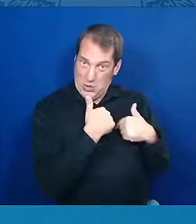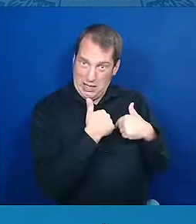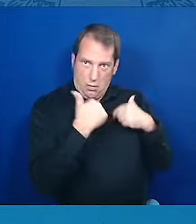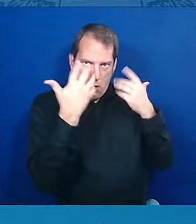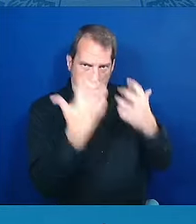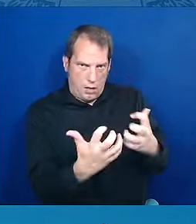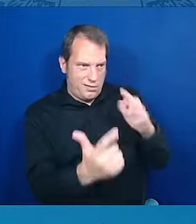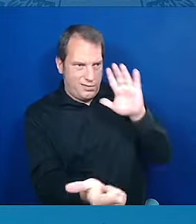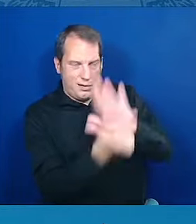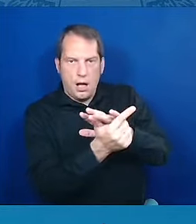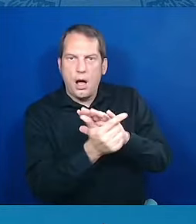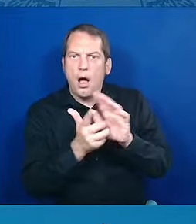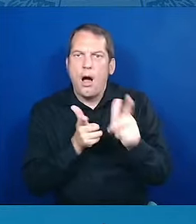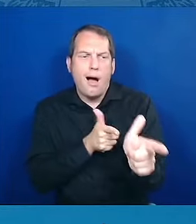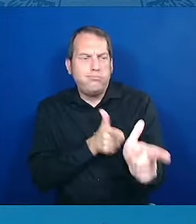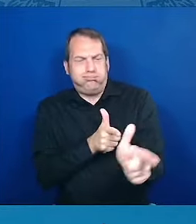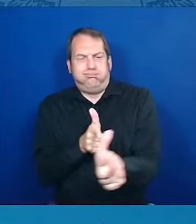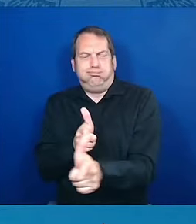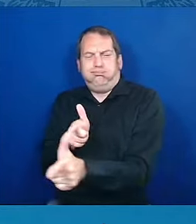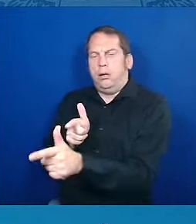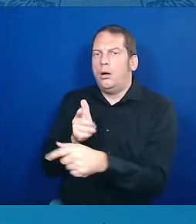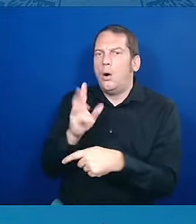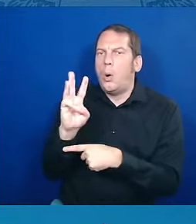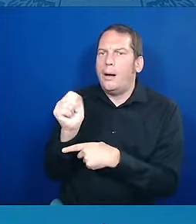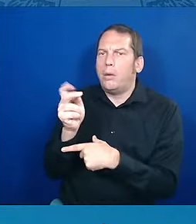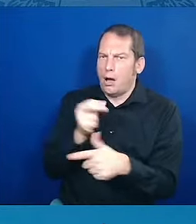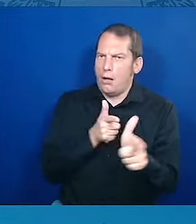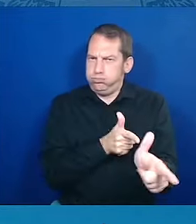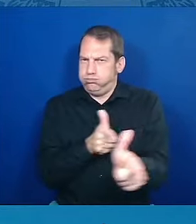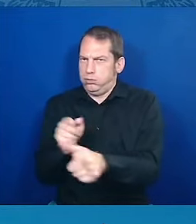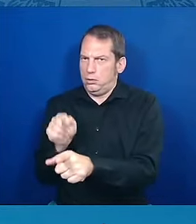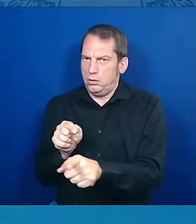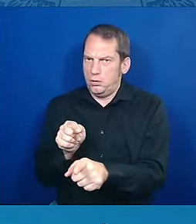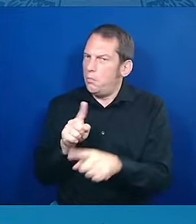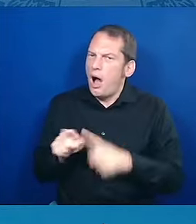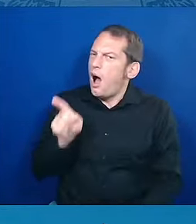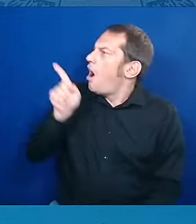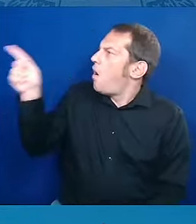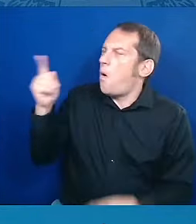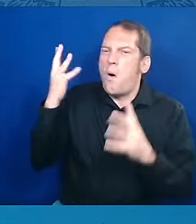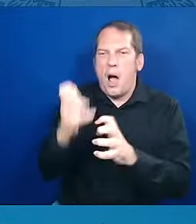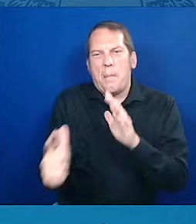books. Can you imagine?